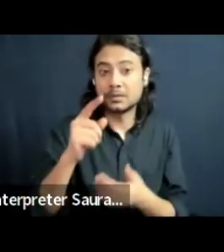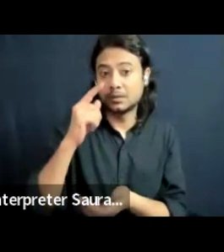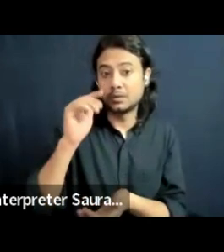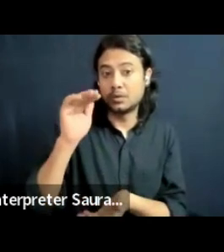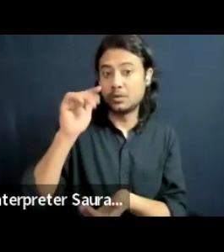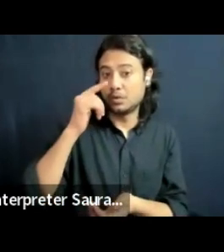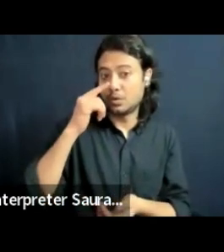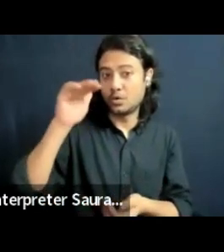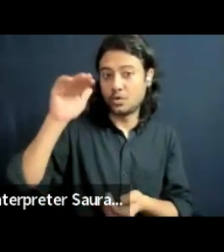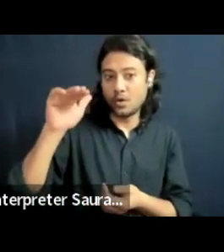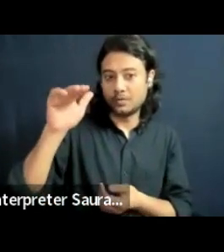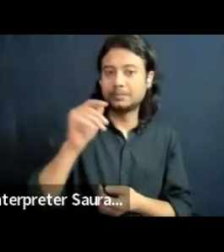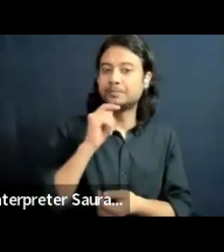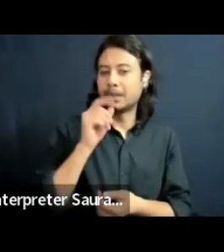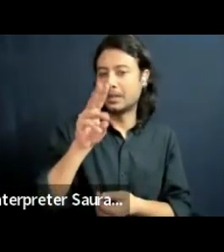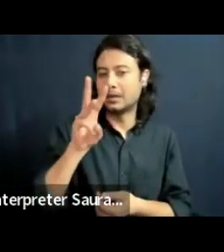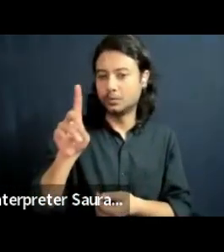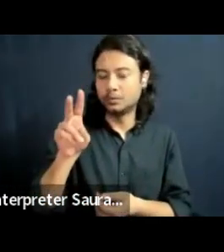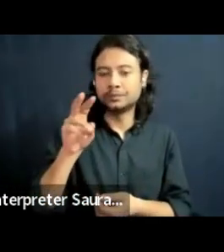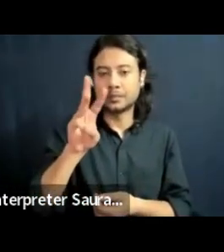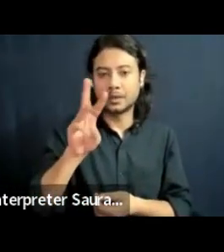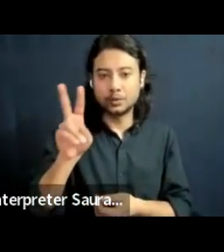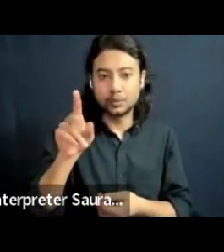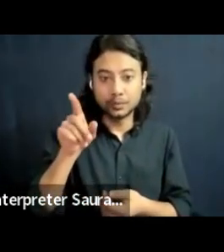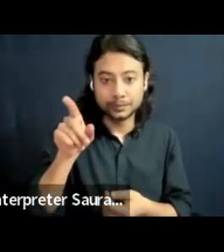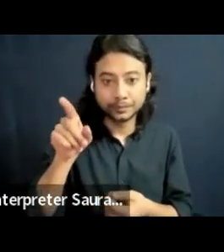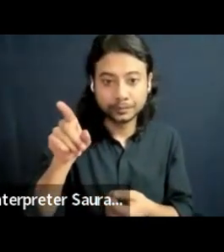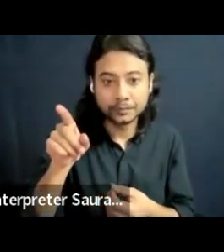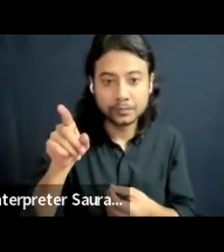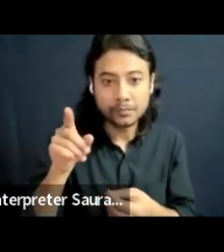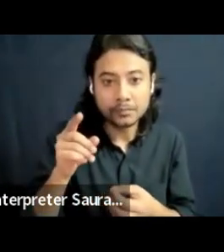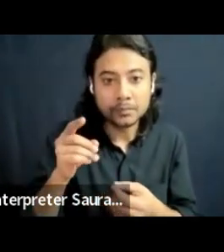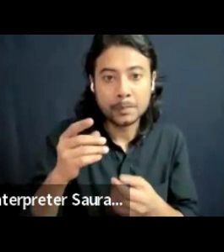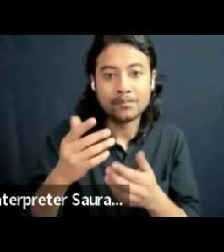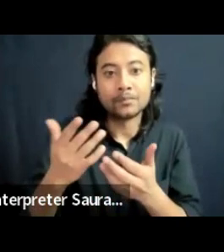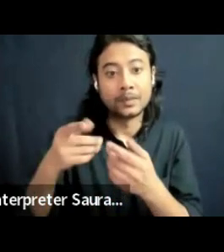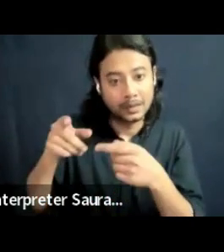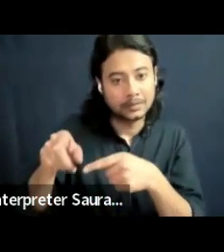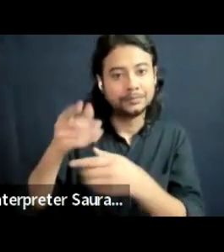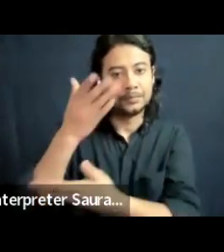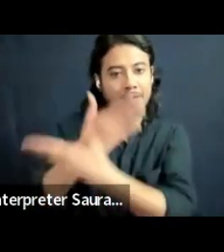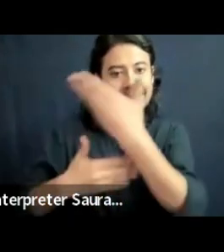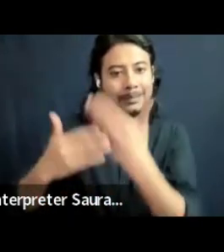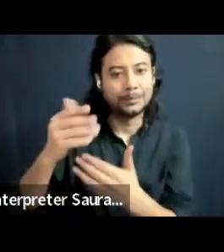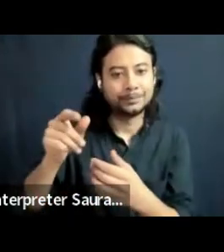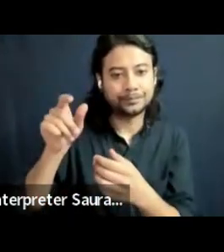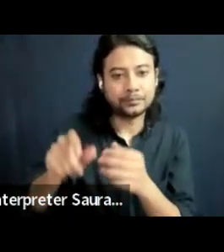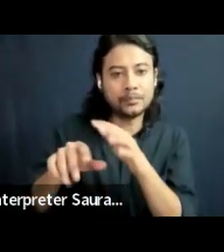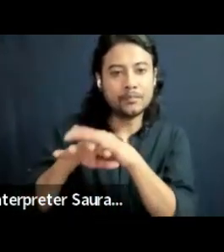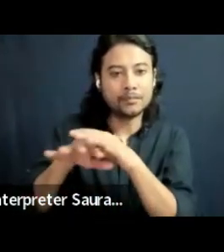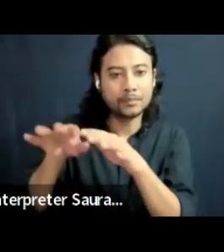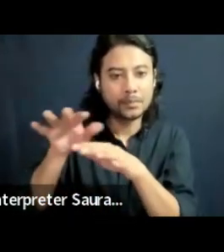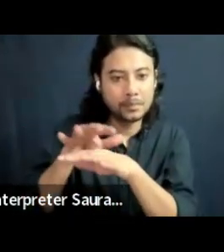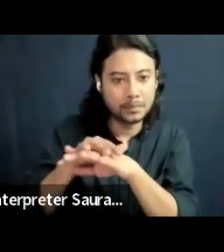she's bringing really a wide perspective. And then finally, welcome to our